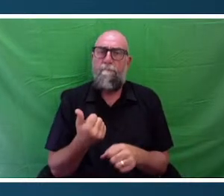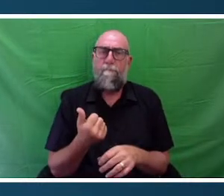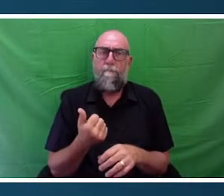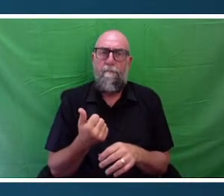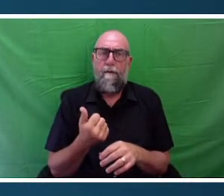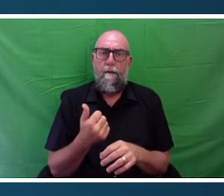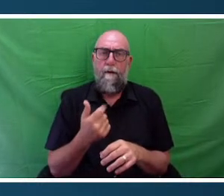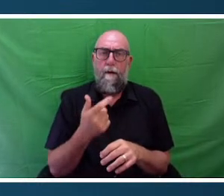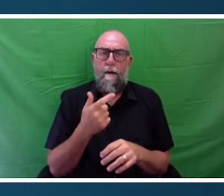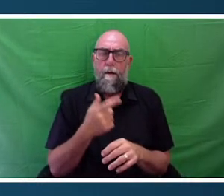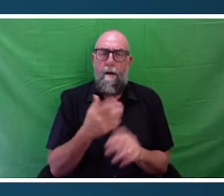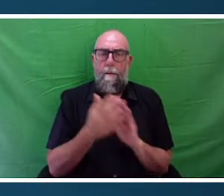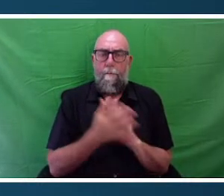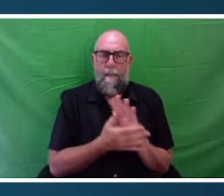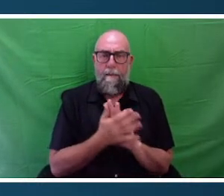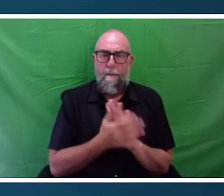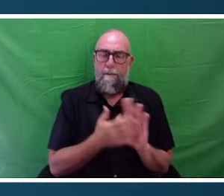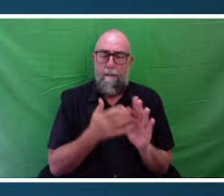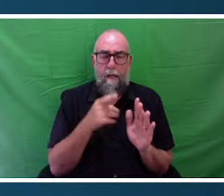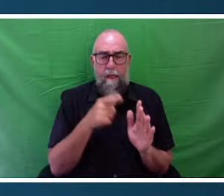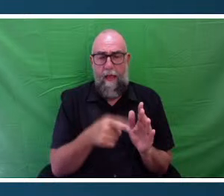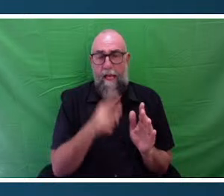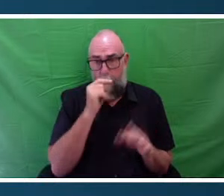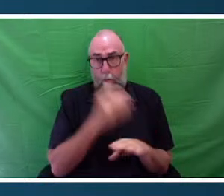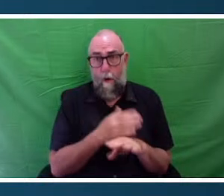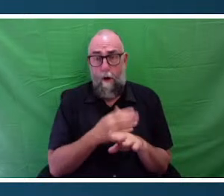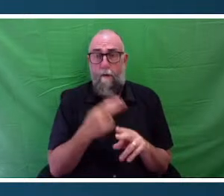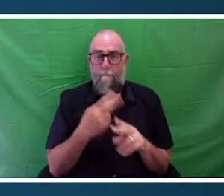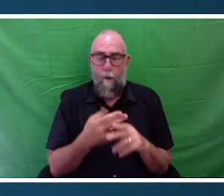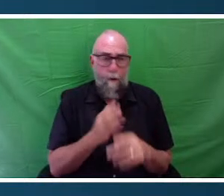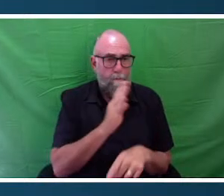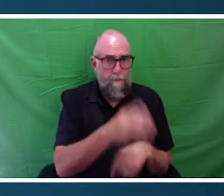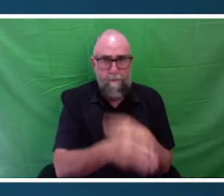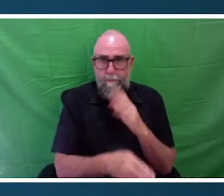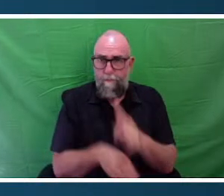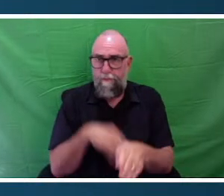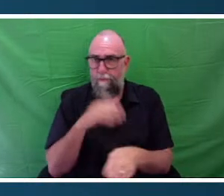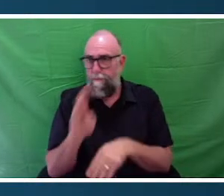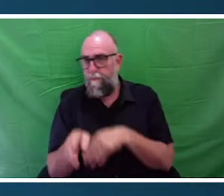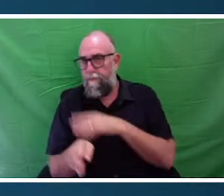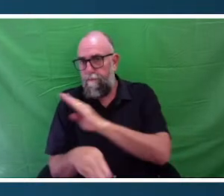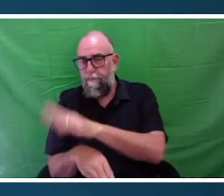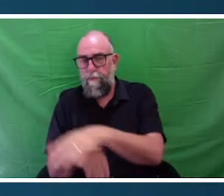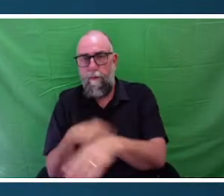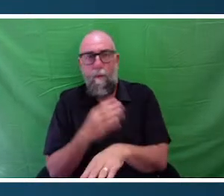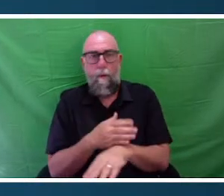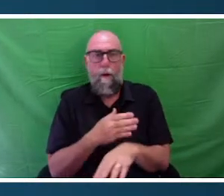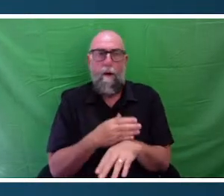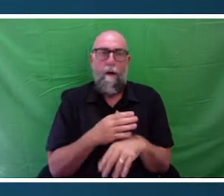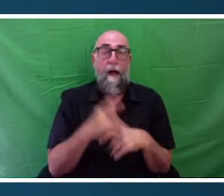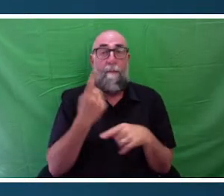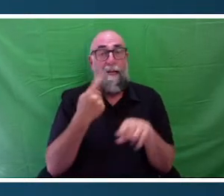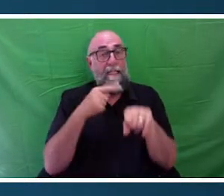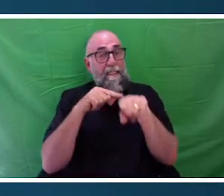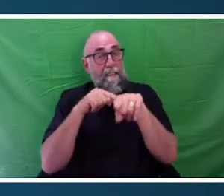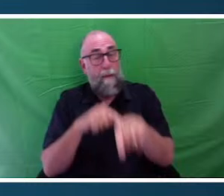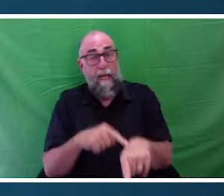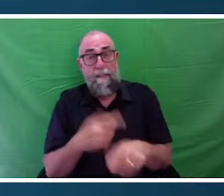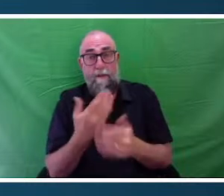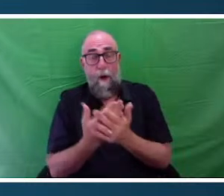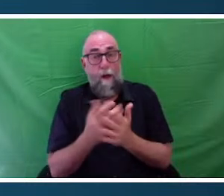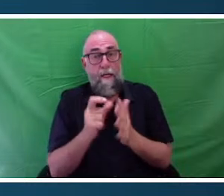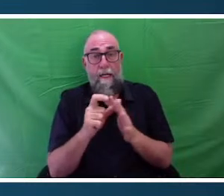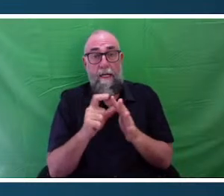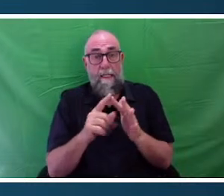for more than one employer. However, this has been demand-driven, as in driven by the demand from the employers, not